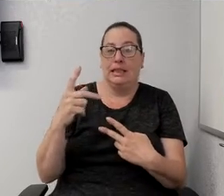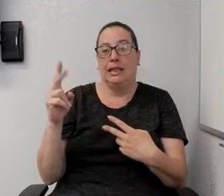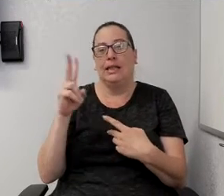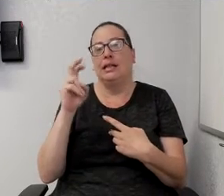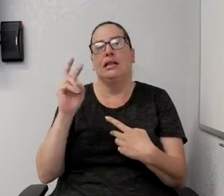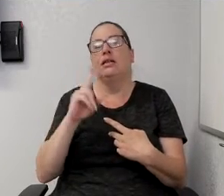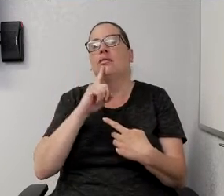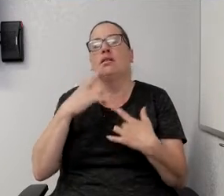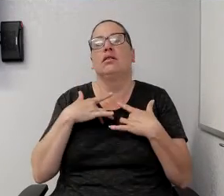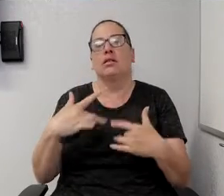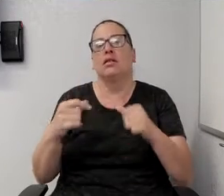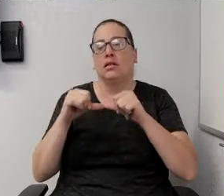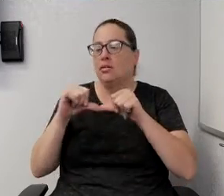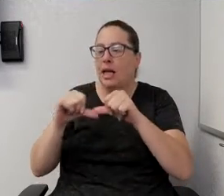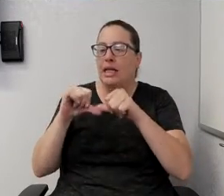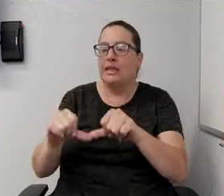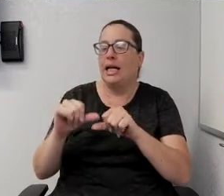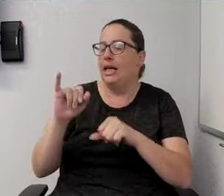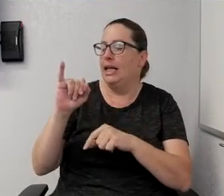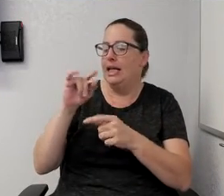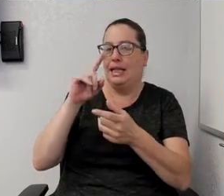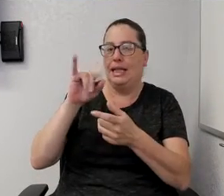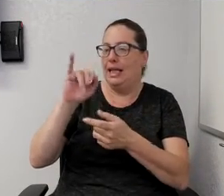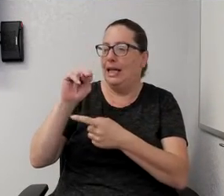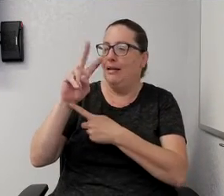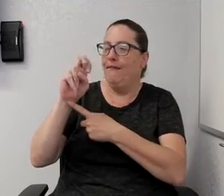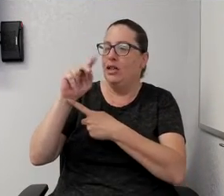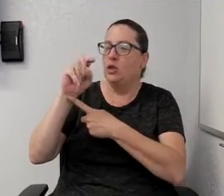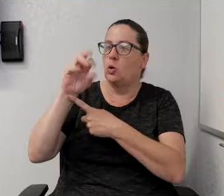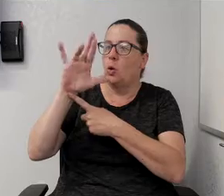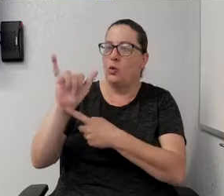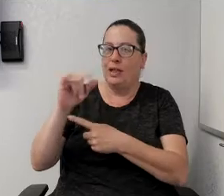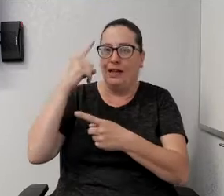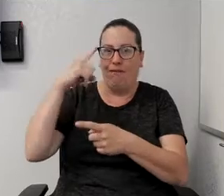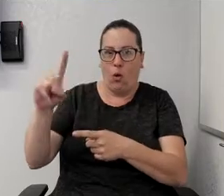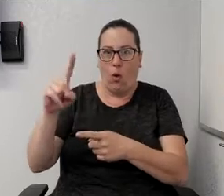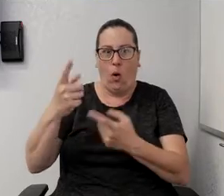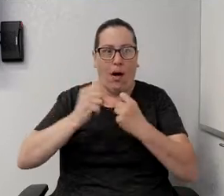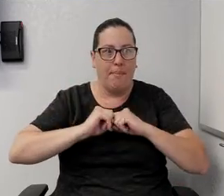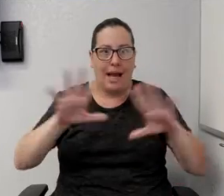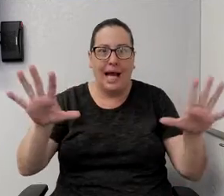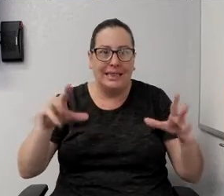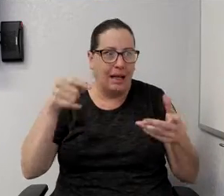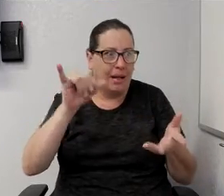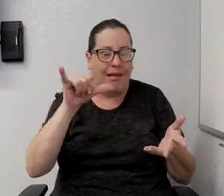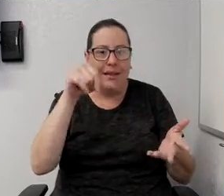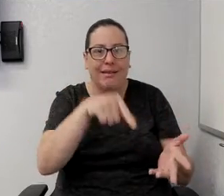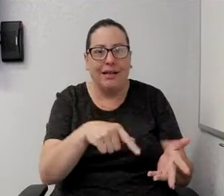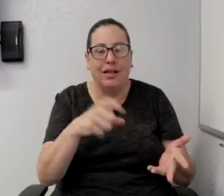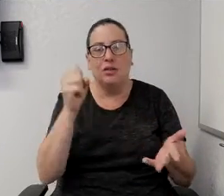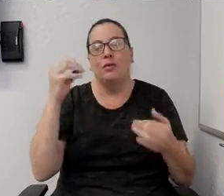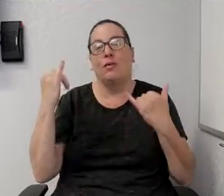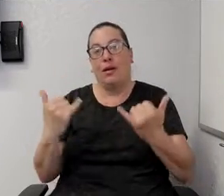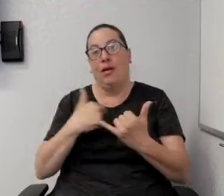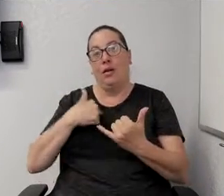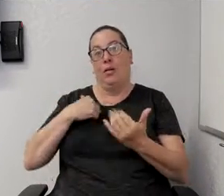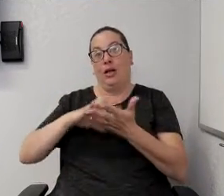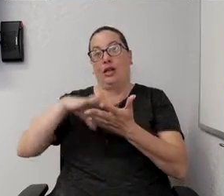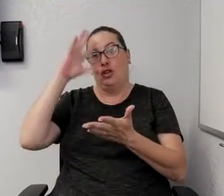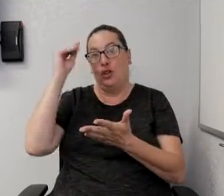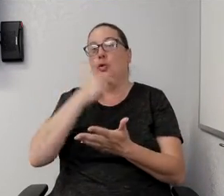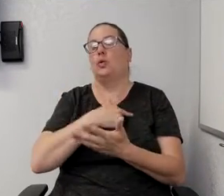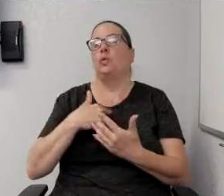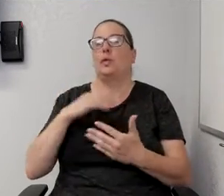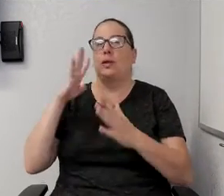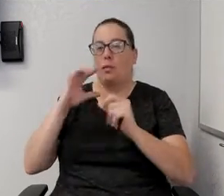inventories to support a pandemic or even Right. an epidemic. And so one of the learnings from this is we now will be